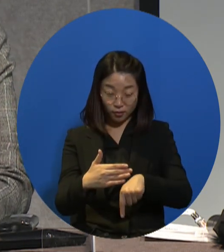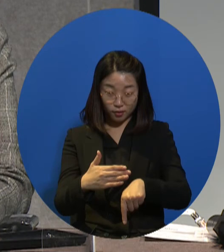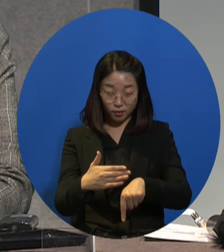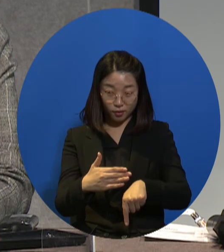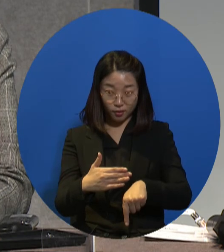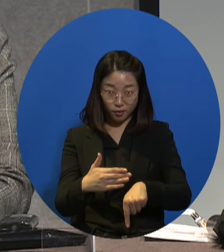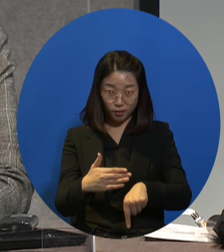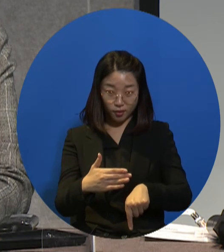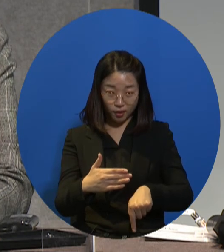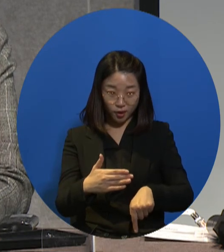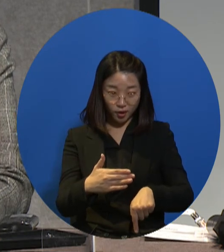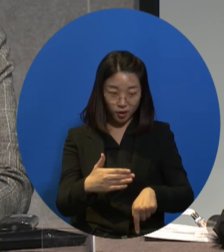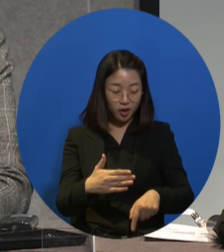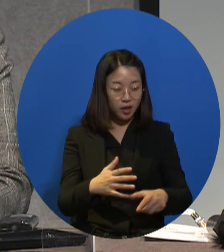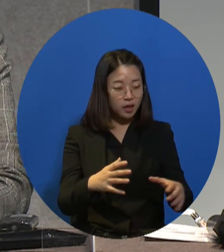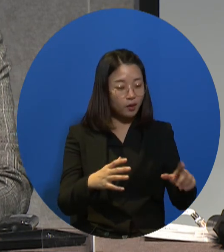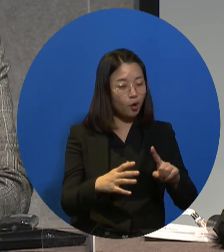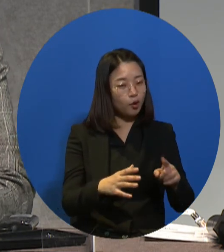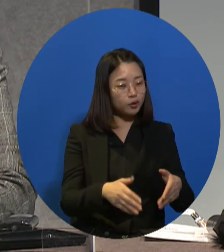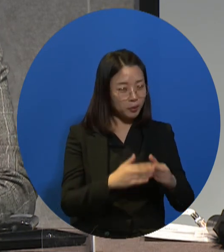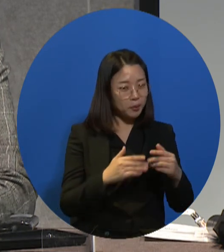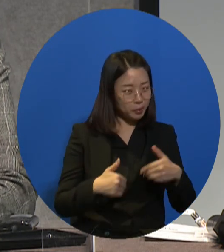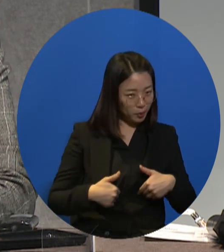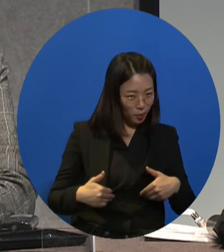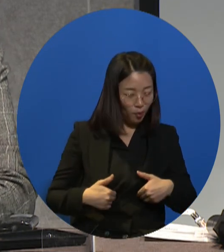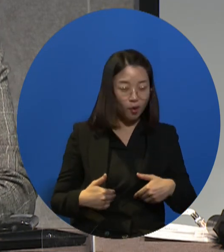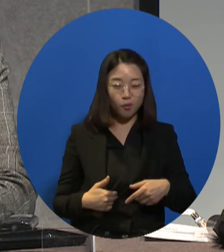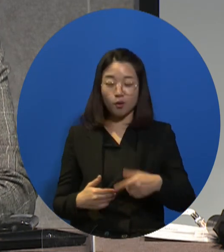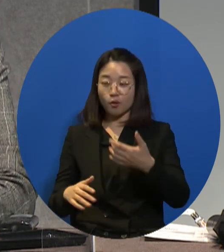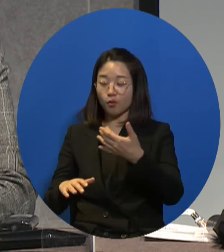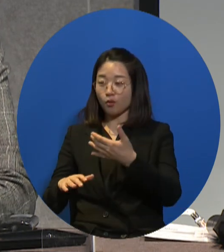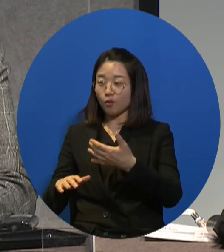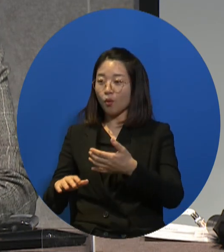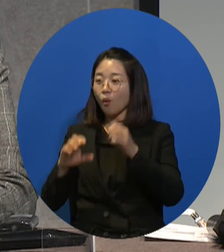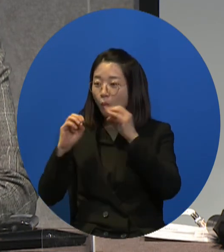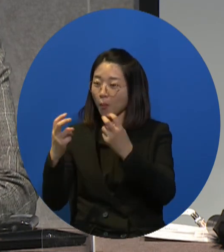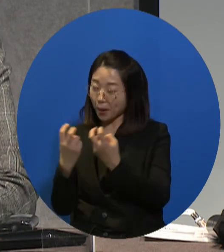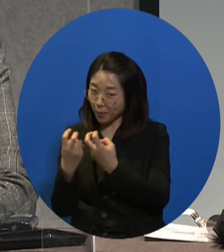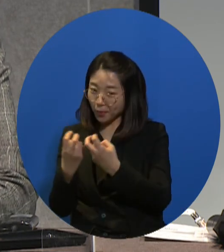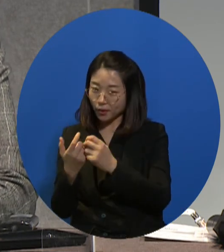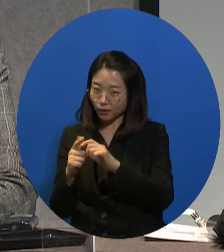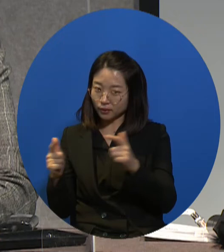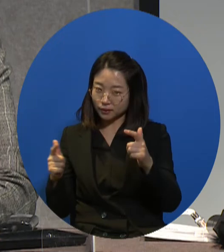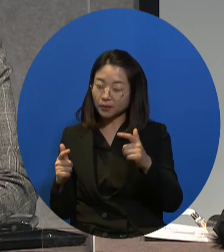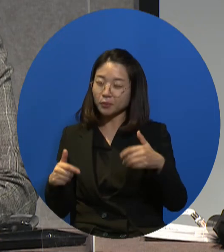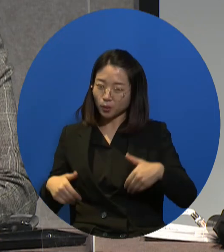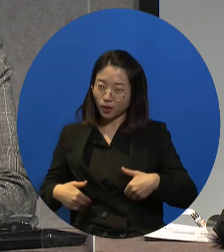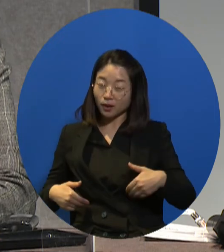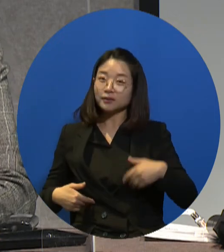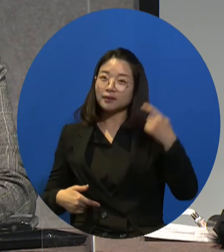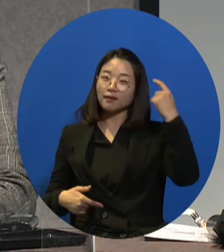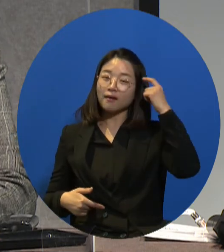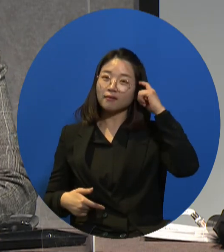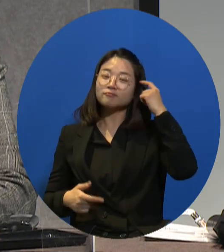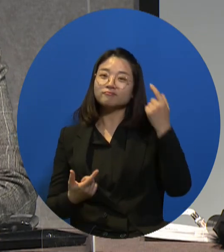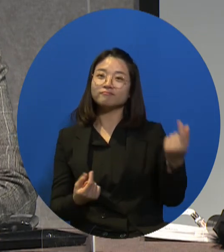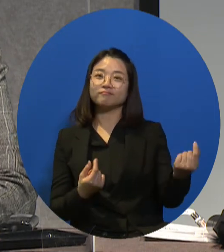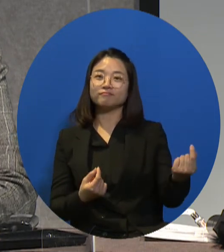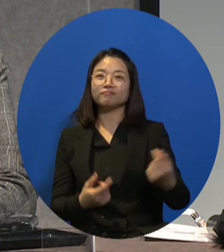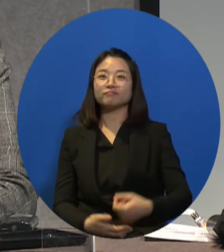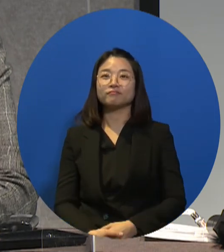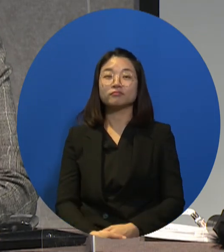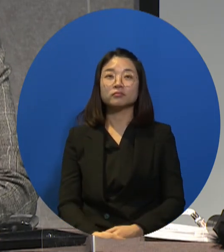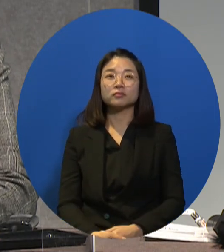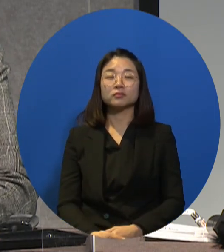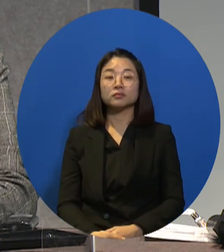us about the situation at the National Assembly and how we were able to try to create some consensus at the national level, and that has provided us